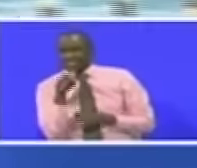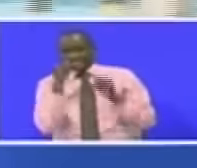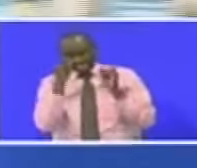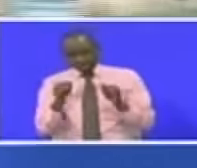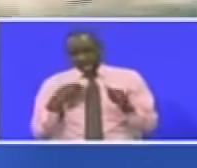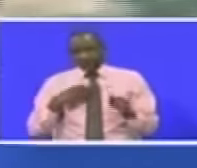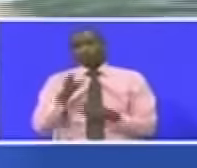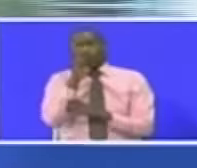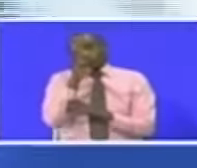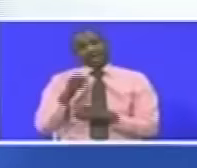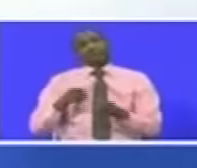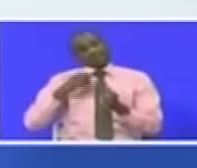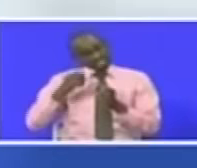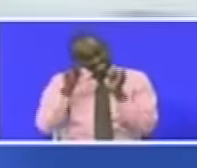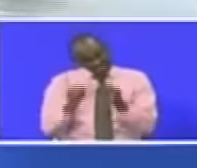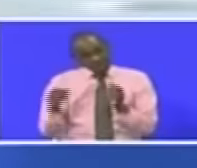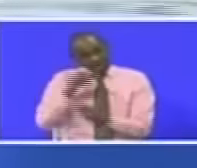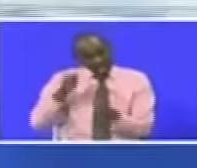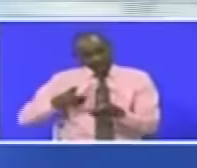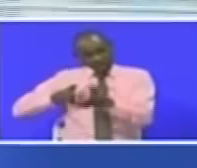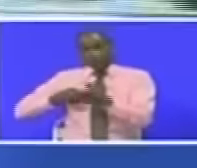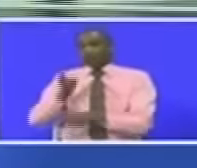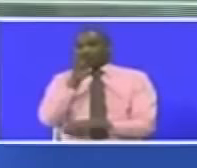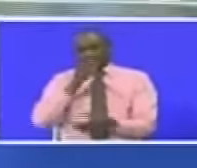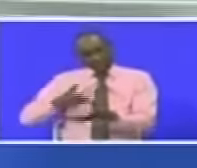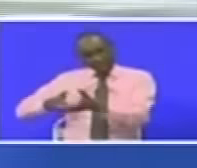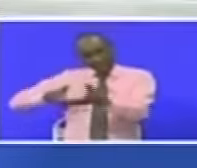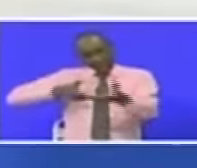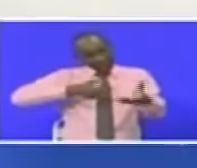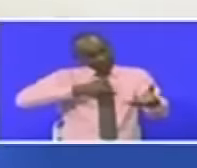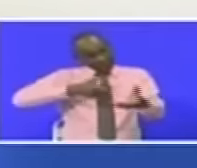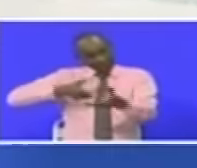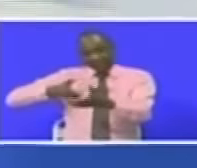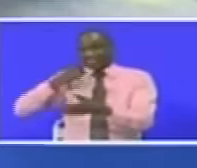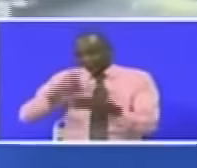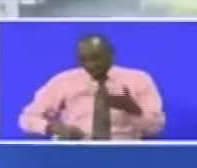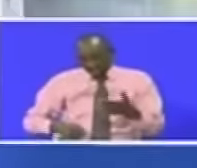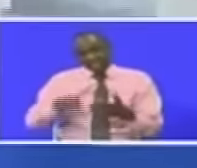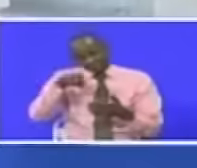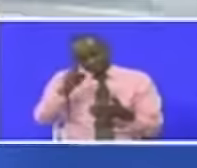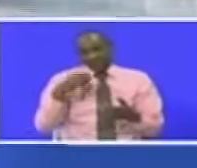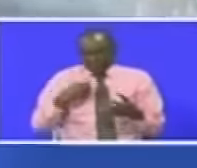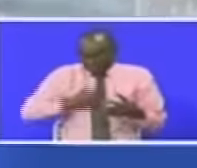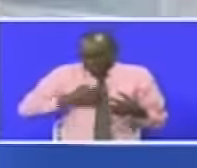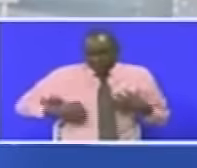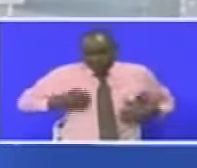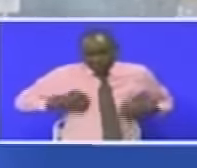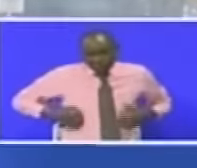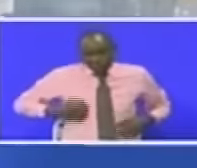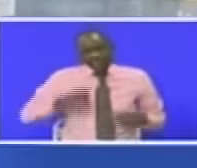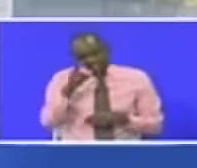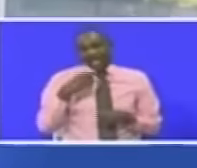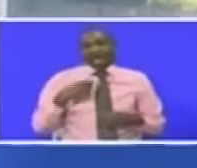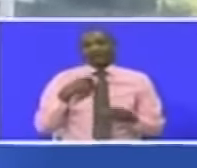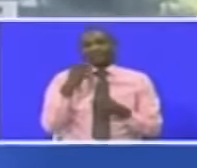acquired water cannons used to spray the demonstrators with water, which is laced with acid and causes irritation on the skin. The